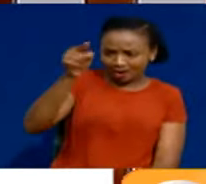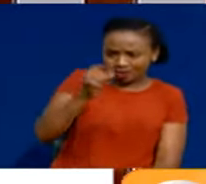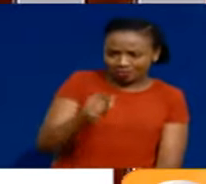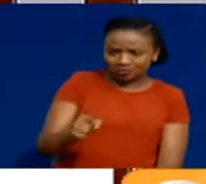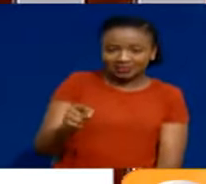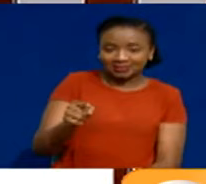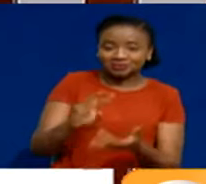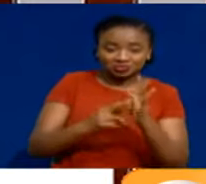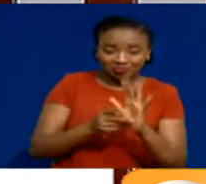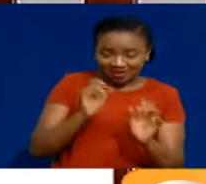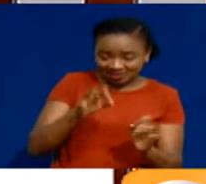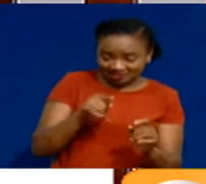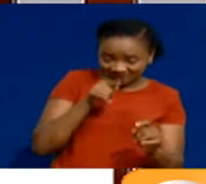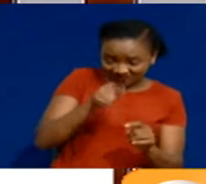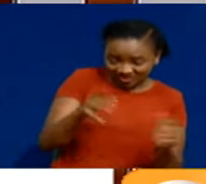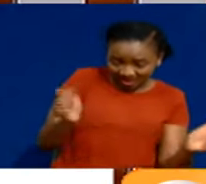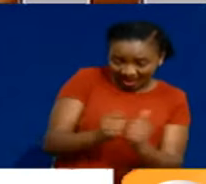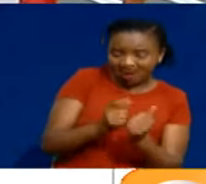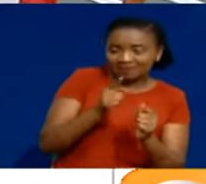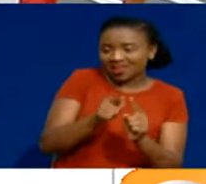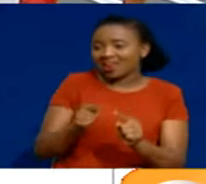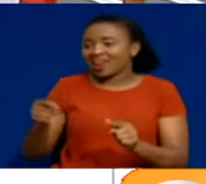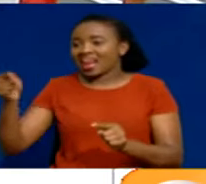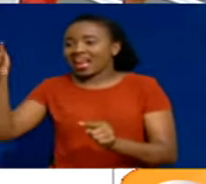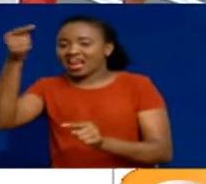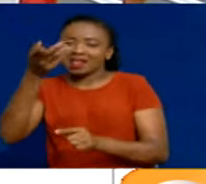What goes round? Comes around.